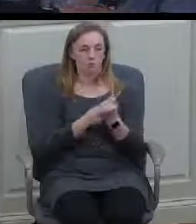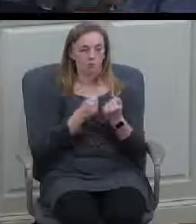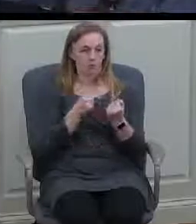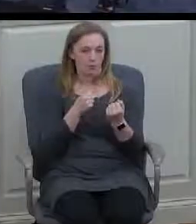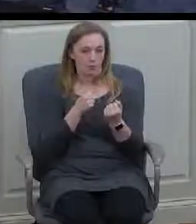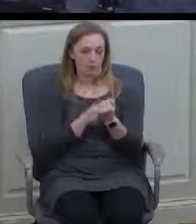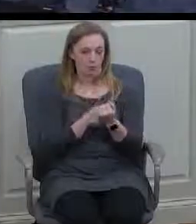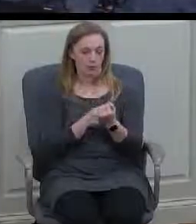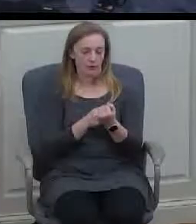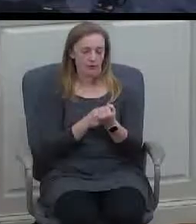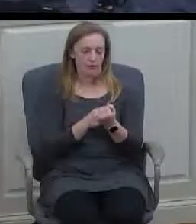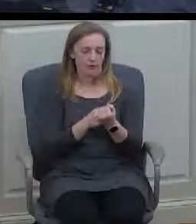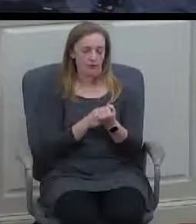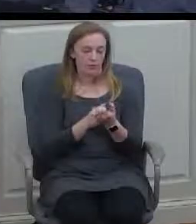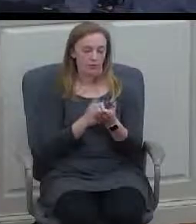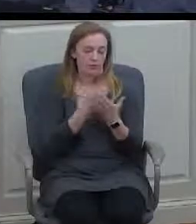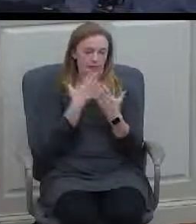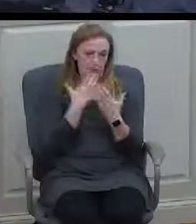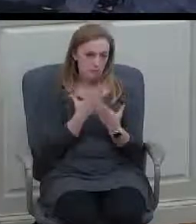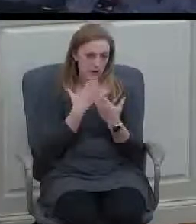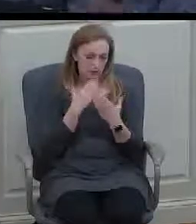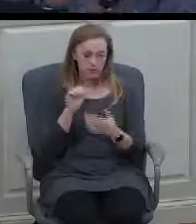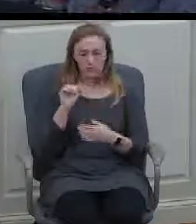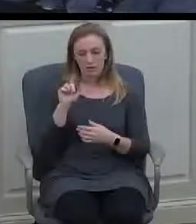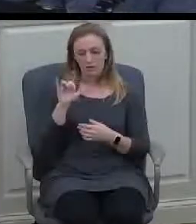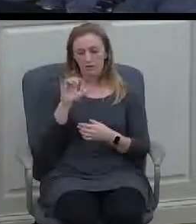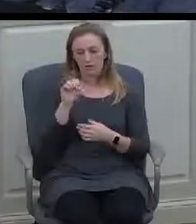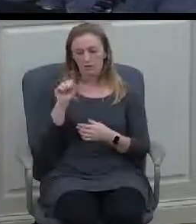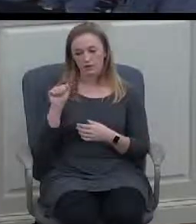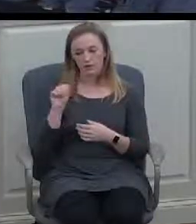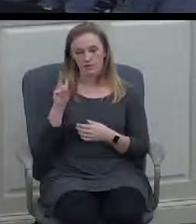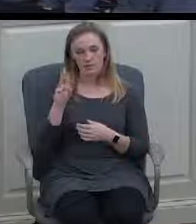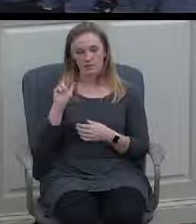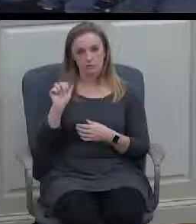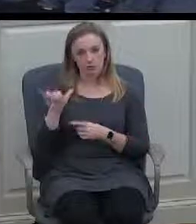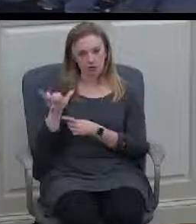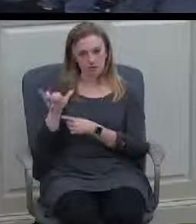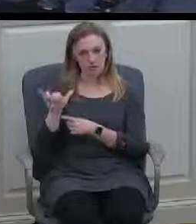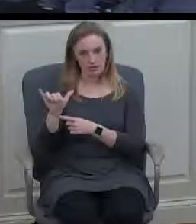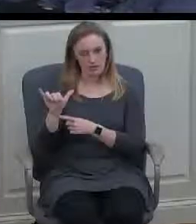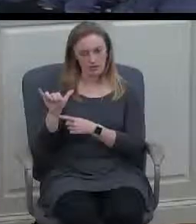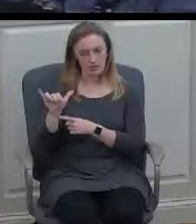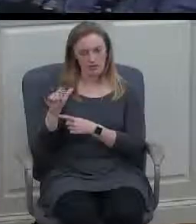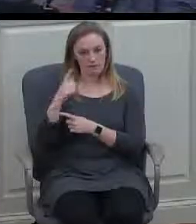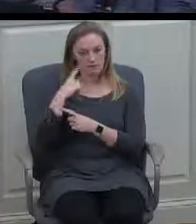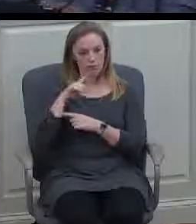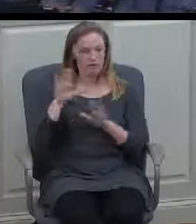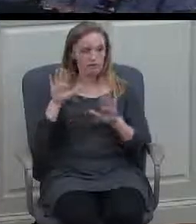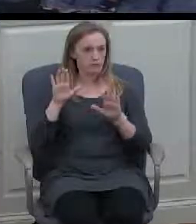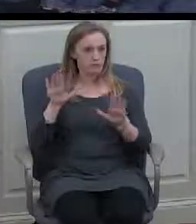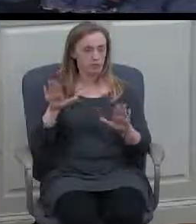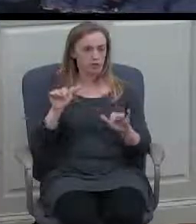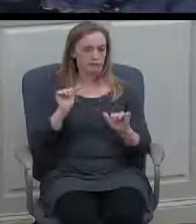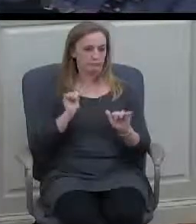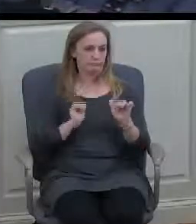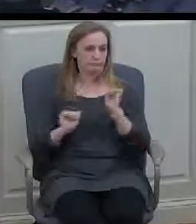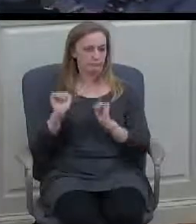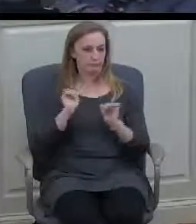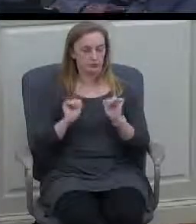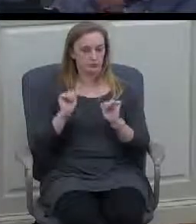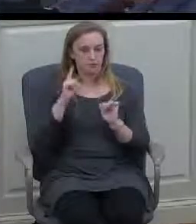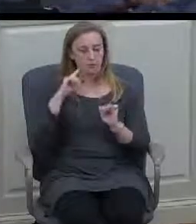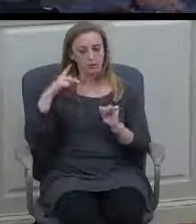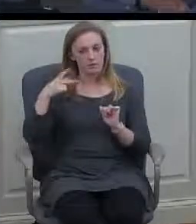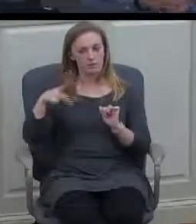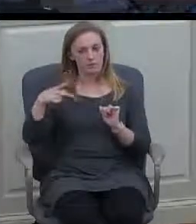and gratitude to Alyssa Ray for putting on a great showing for